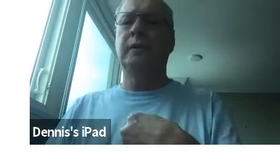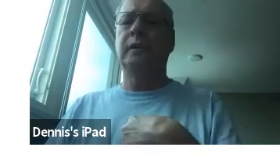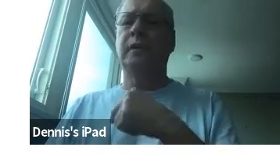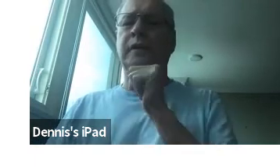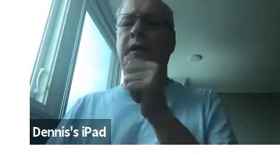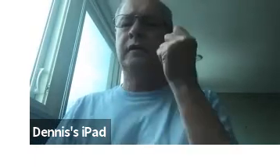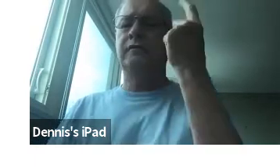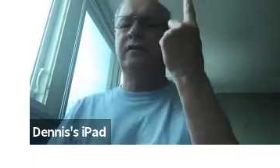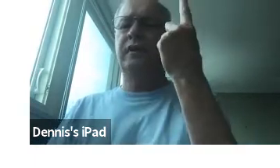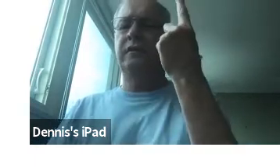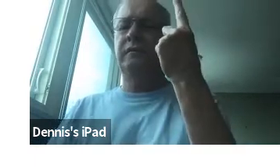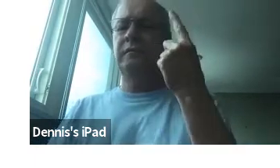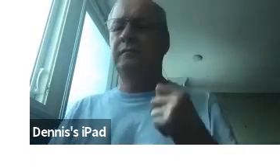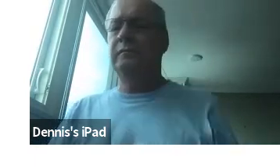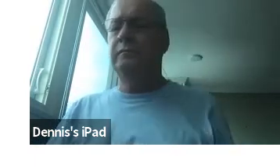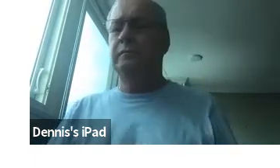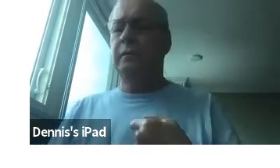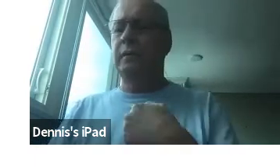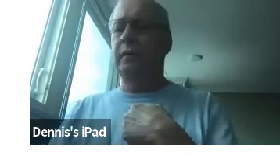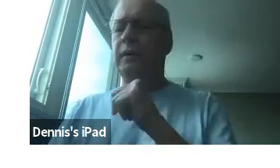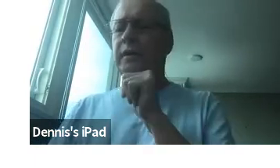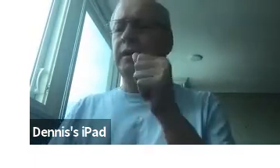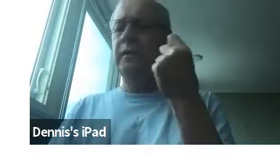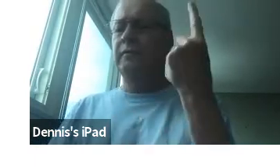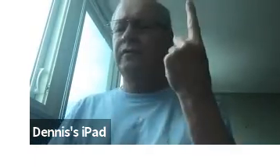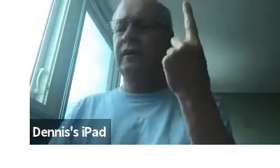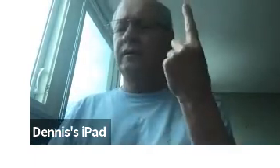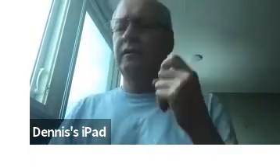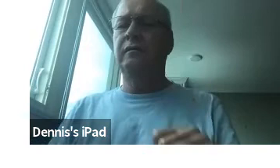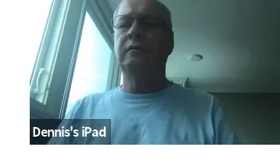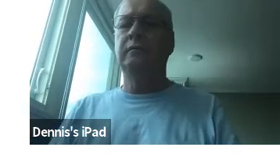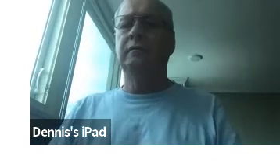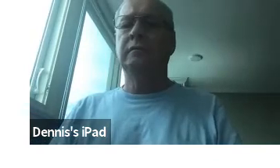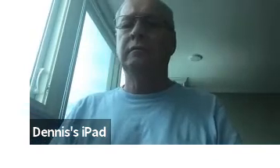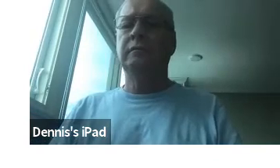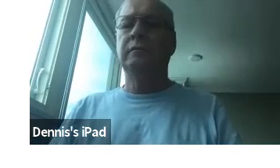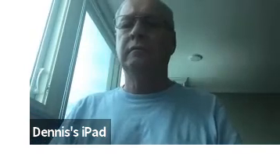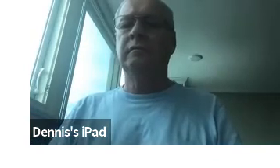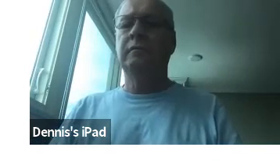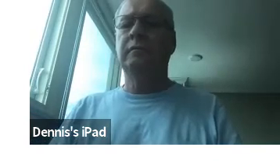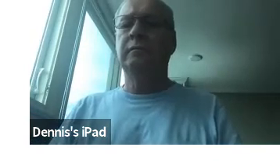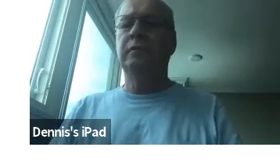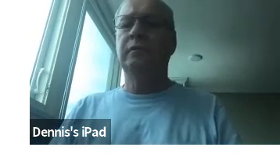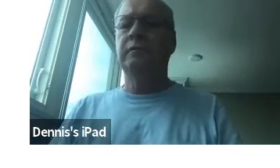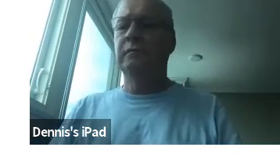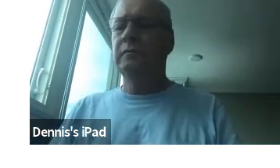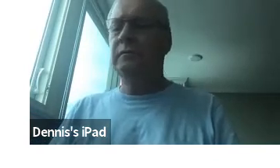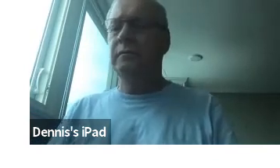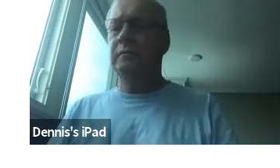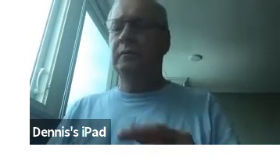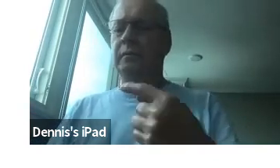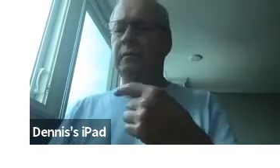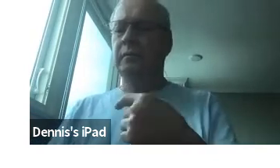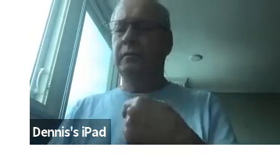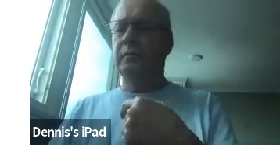I don't understand, or I not understand. Good. So you either can take your thumb and bring it off